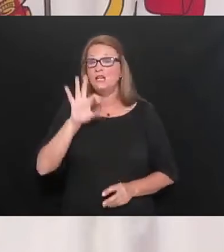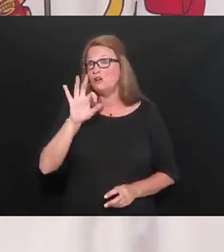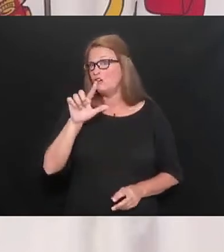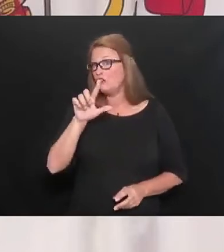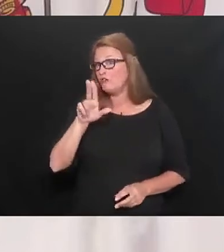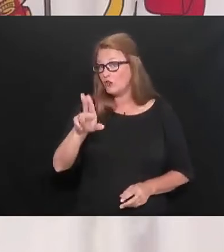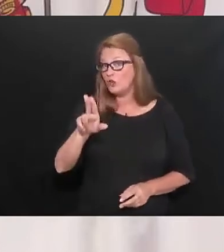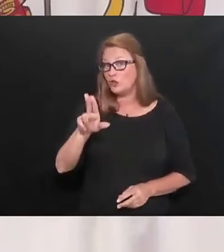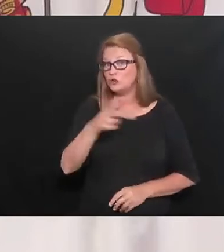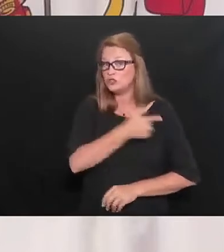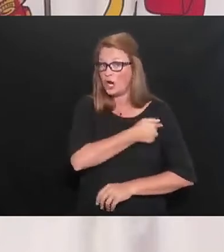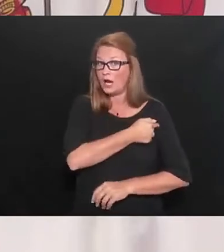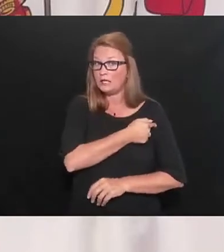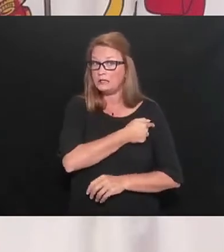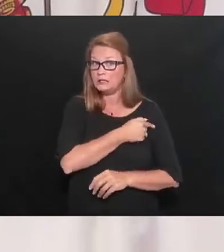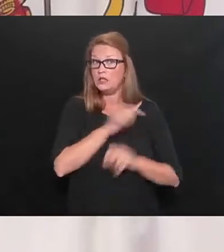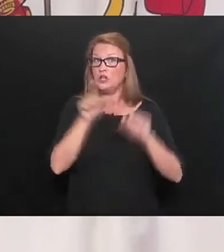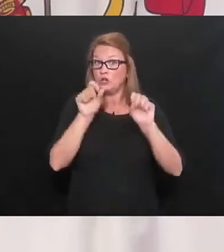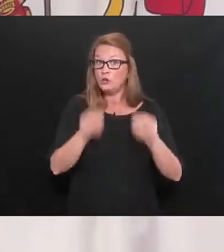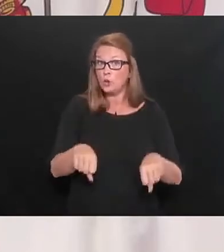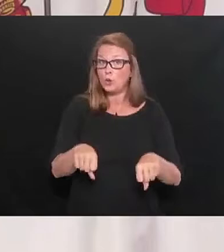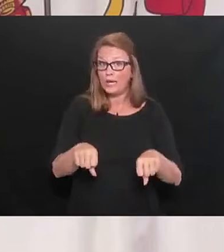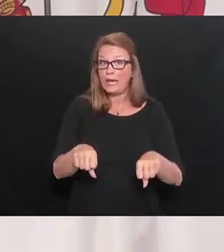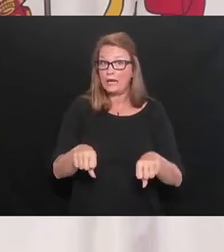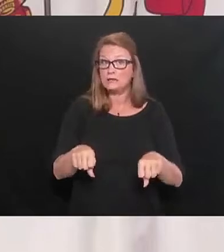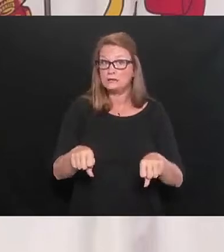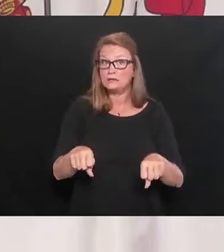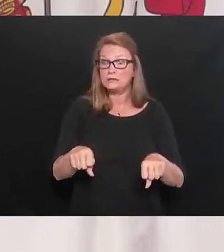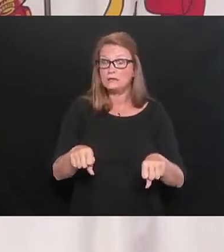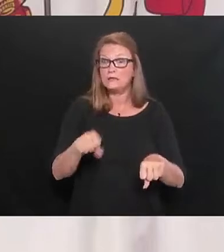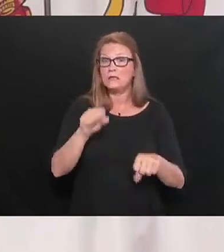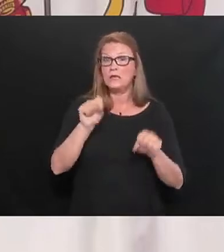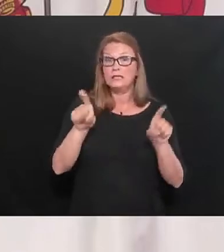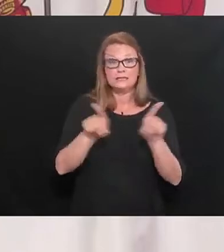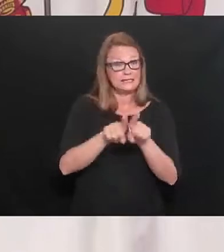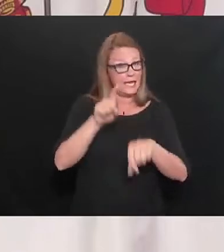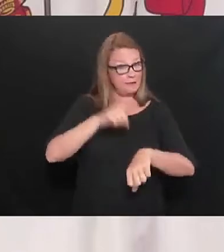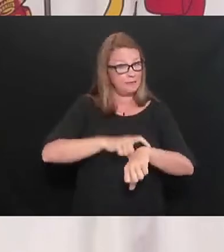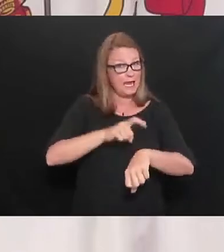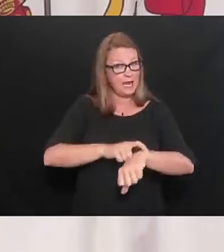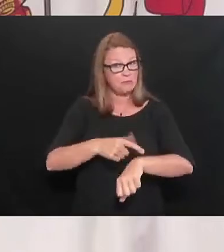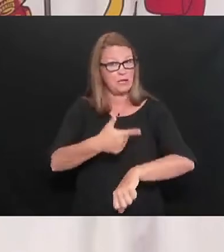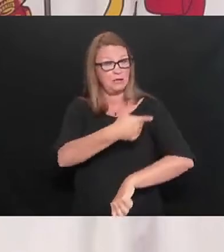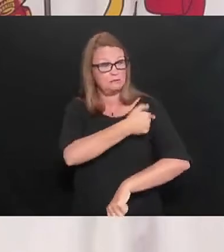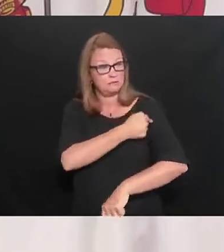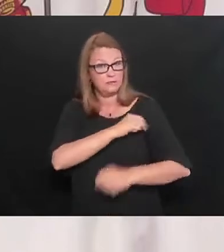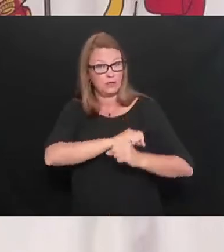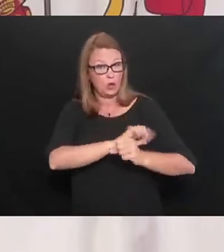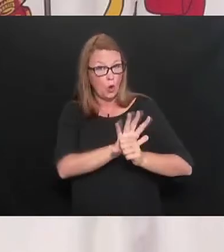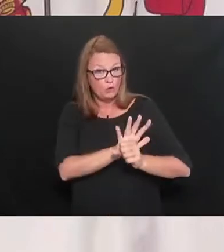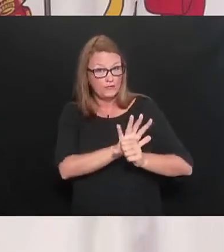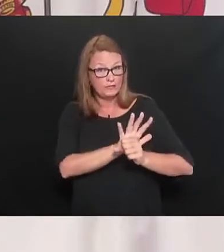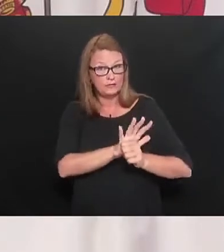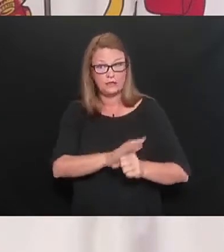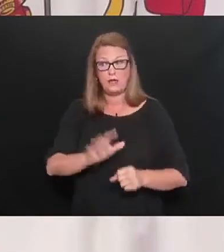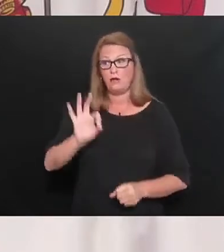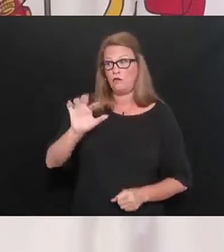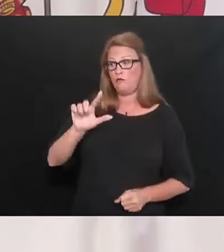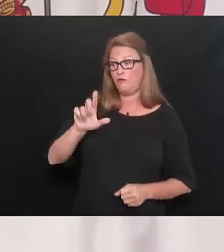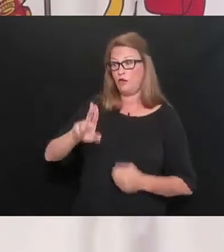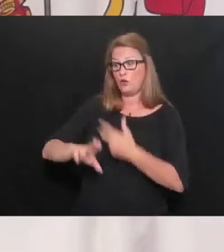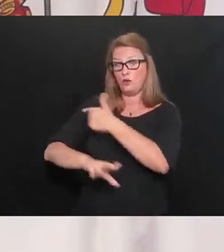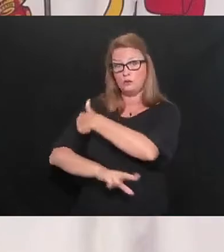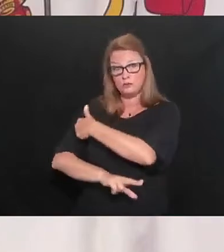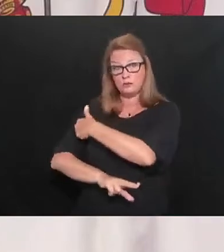vaccine, you can take the flu vaccine and the COVID vaccine at the same time. Absolutely,